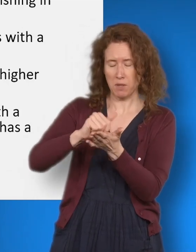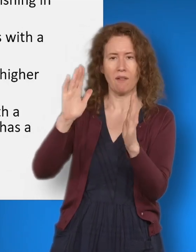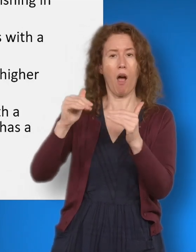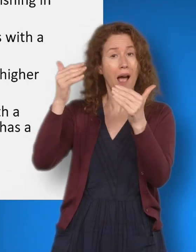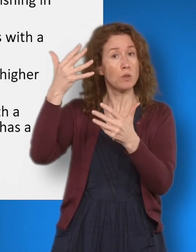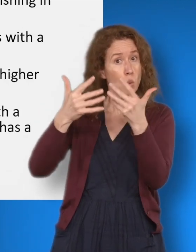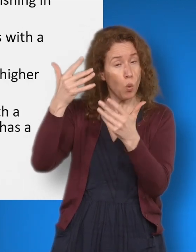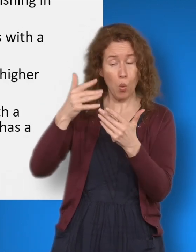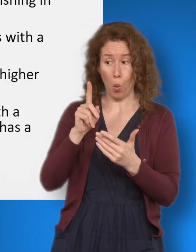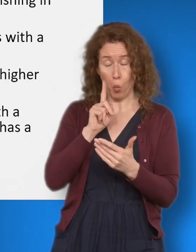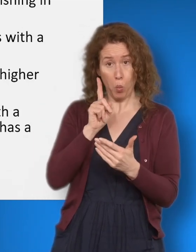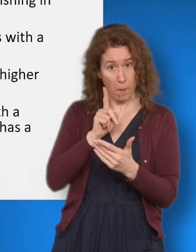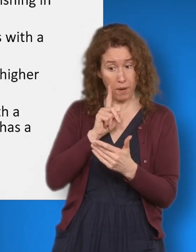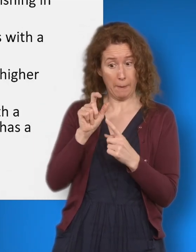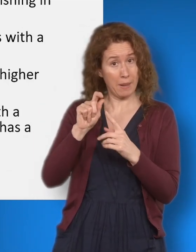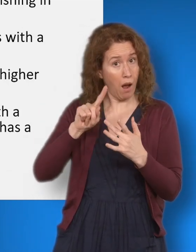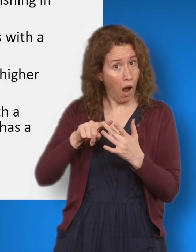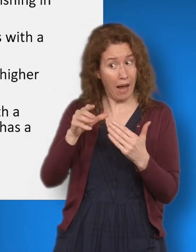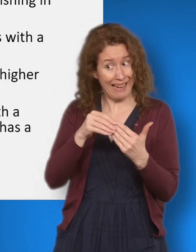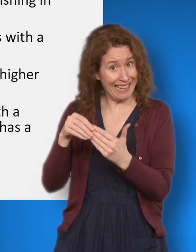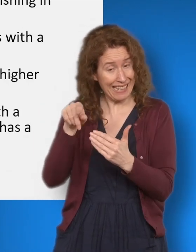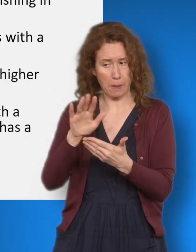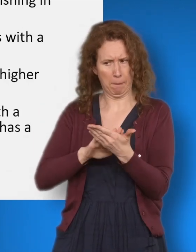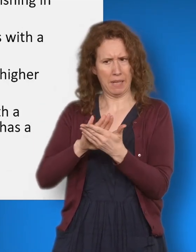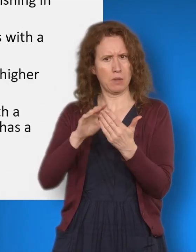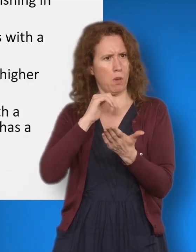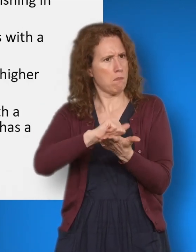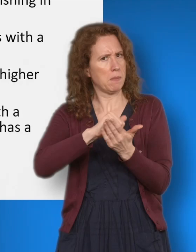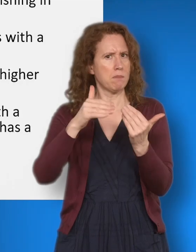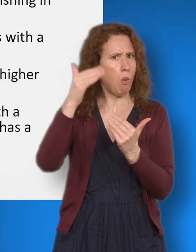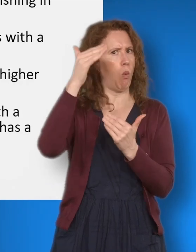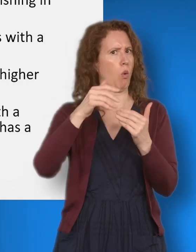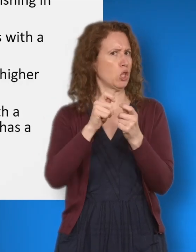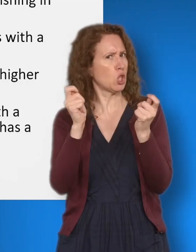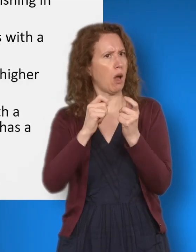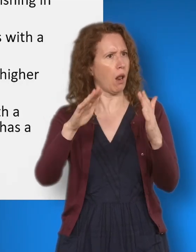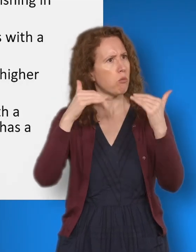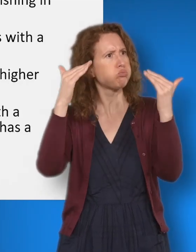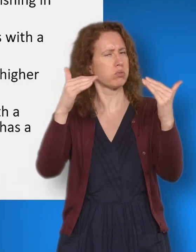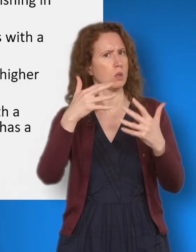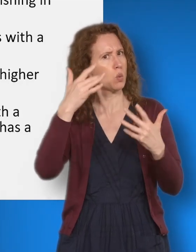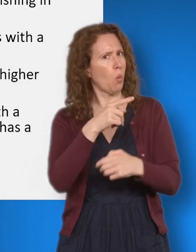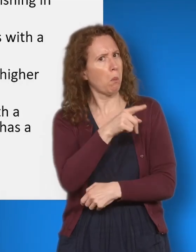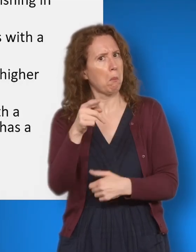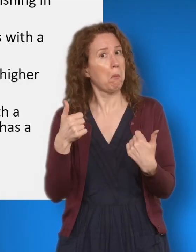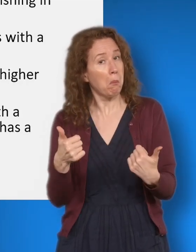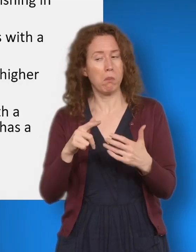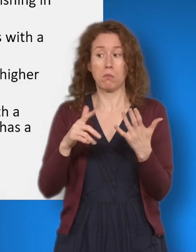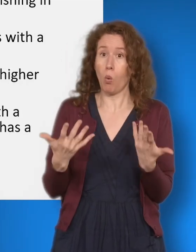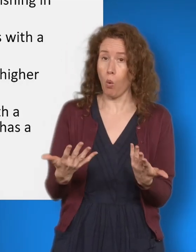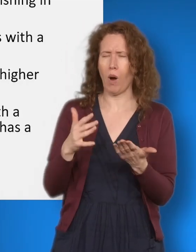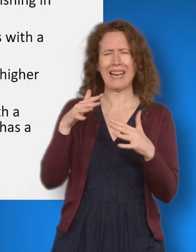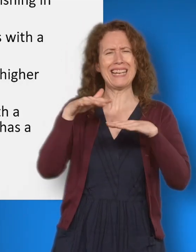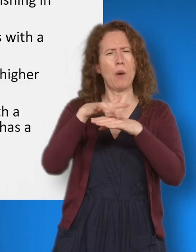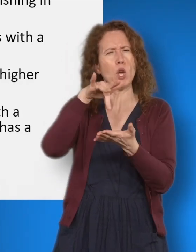having a woman PI is associated with publishing in journals with a higher journal score, whether the network